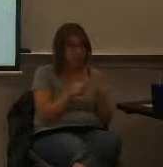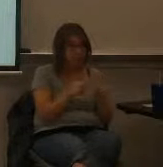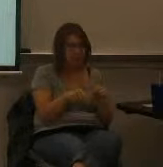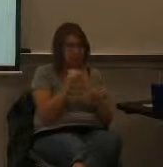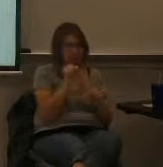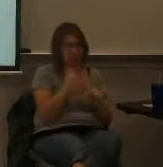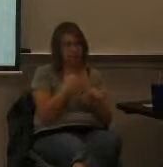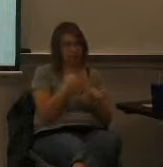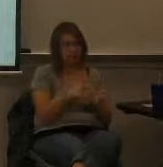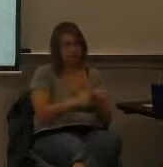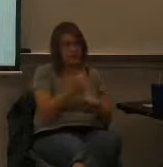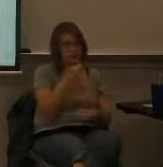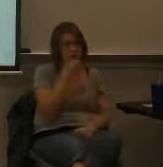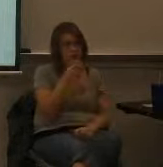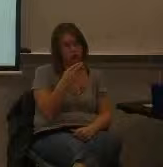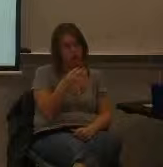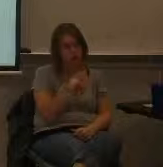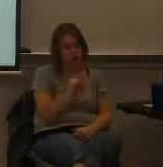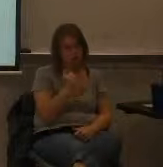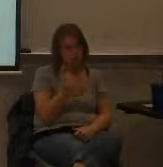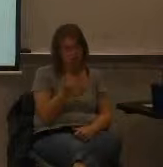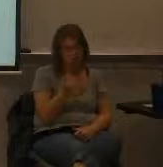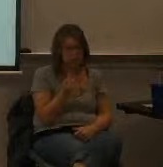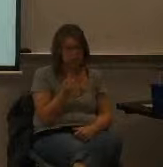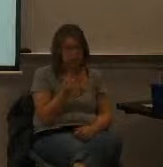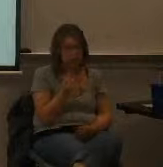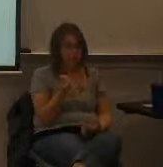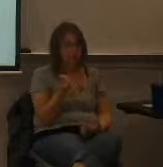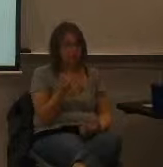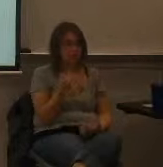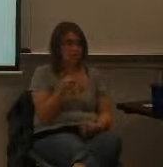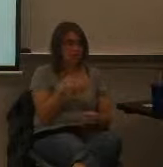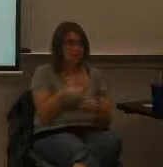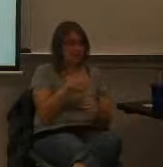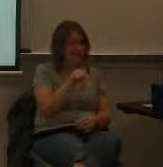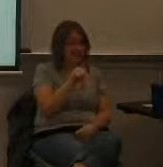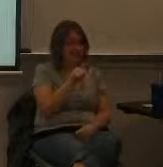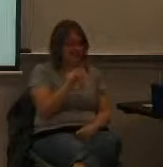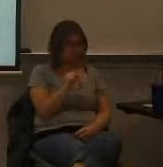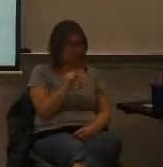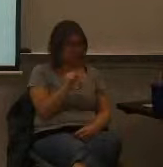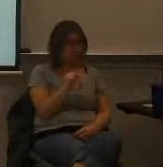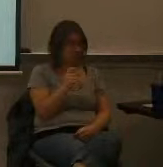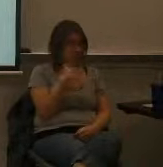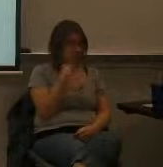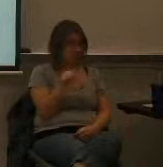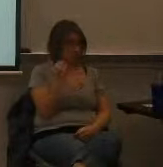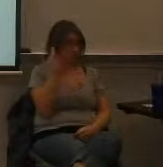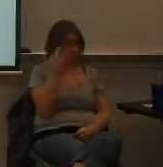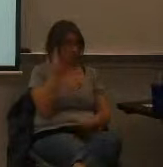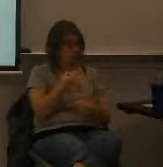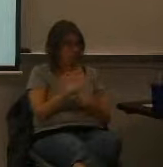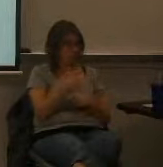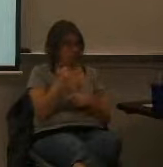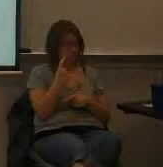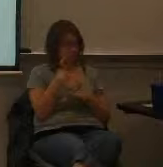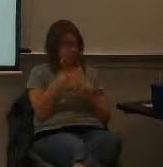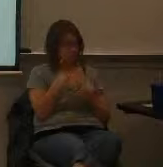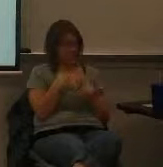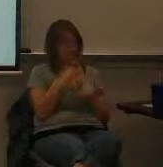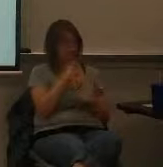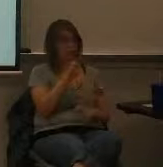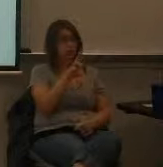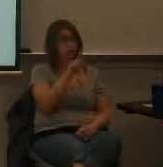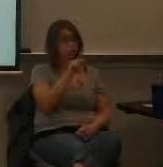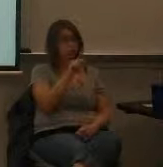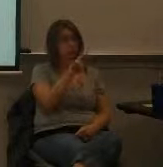necessarily have longer food chains. And this is, in lakes at least, is for other reasons, because when we have a really